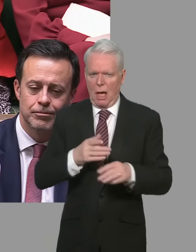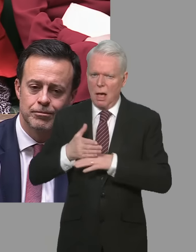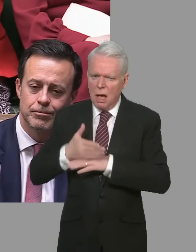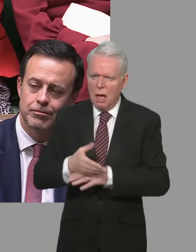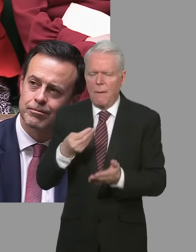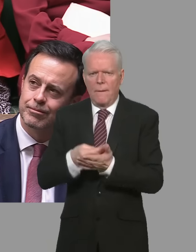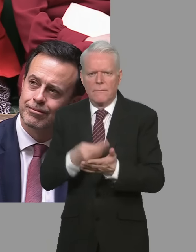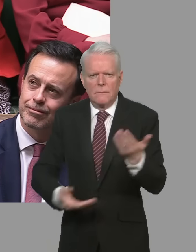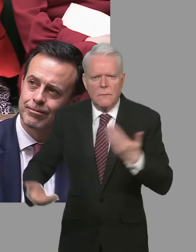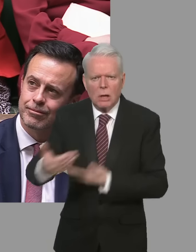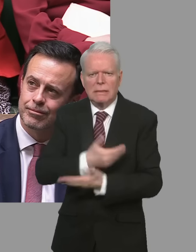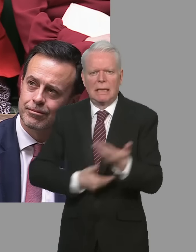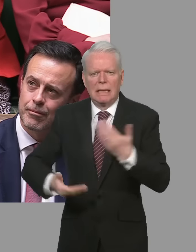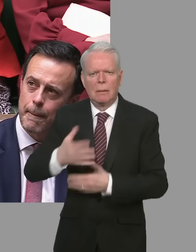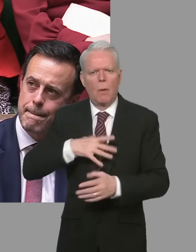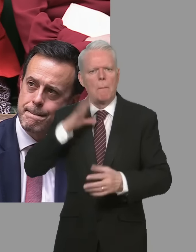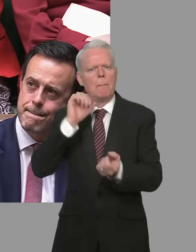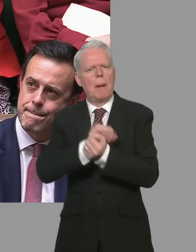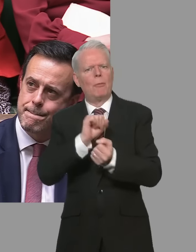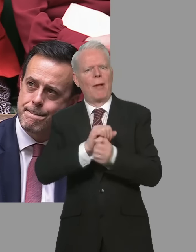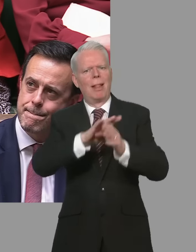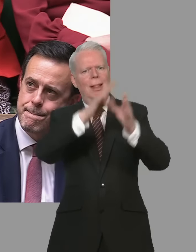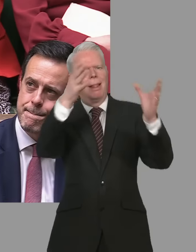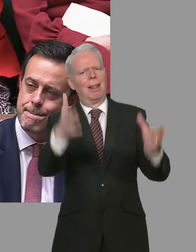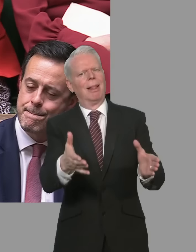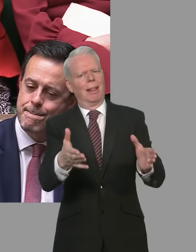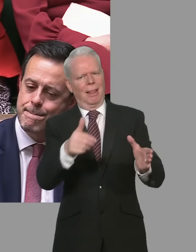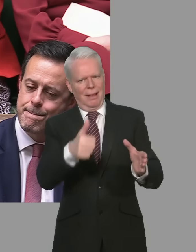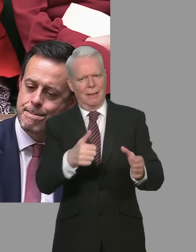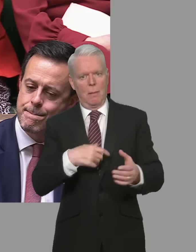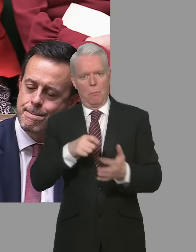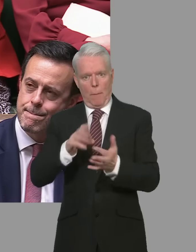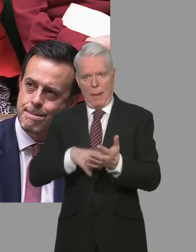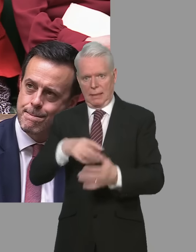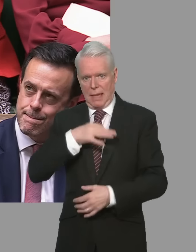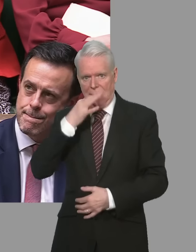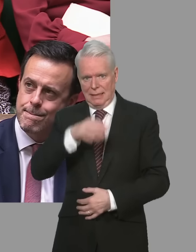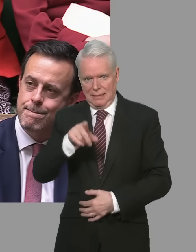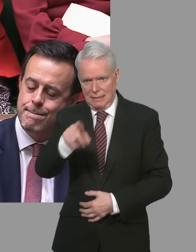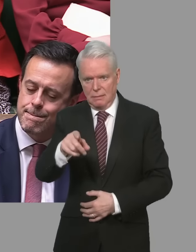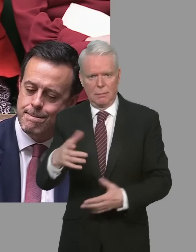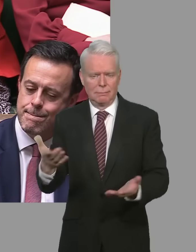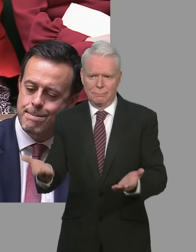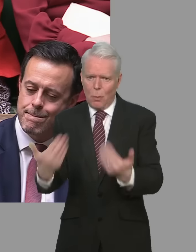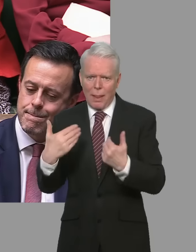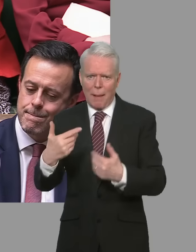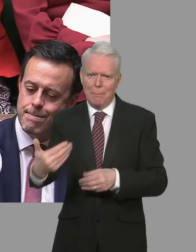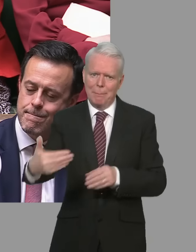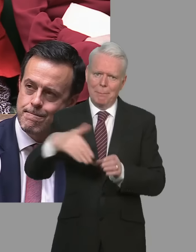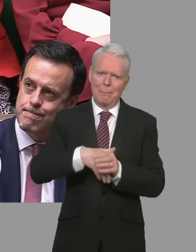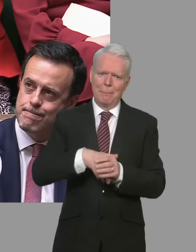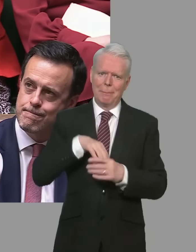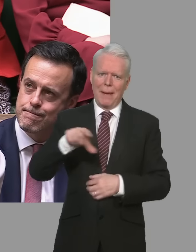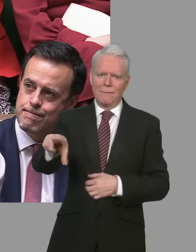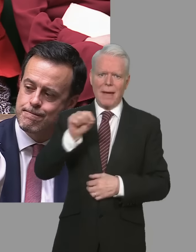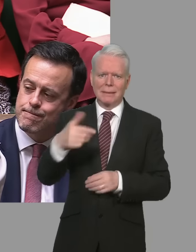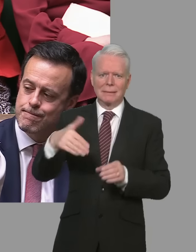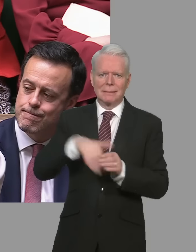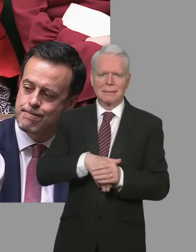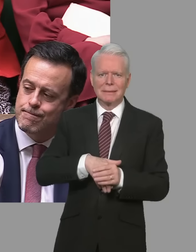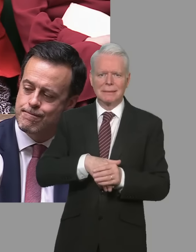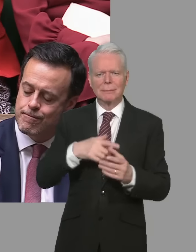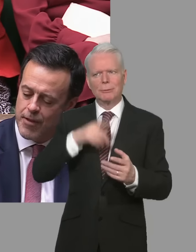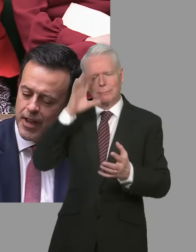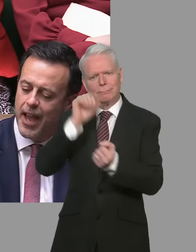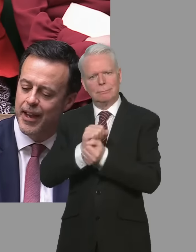to these 3 brave men and in commending the Staffordshire 3 group for their dedication in ensuring that their legacy is